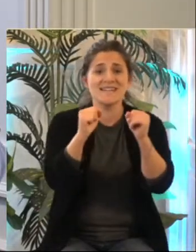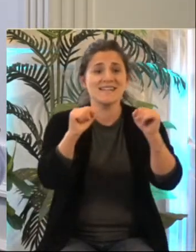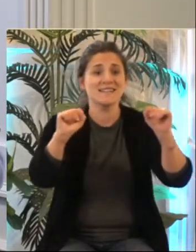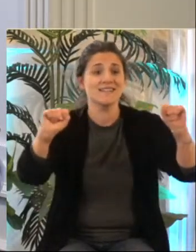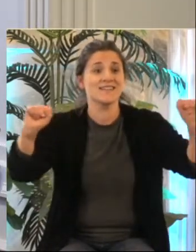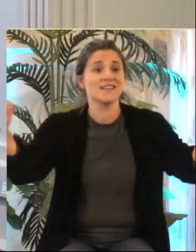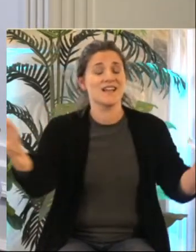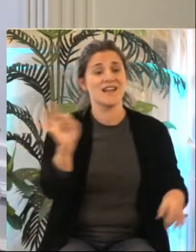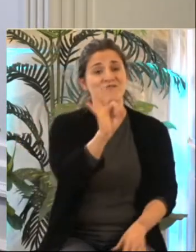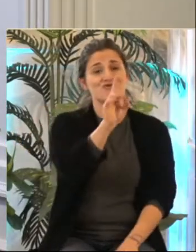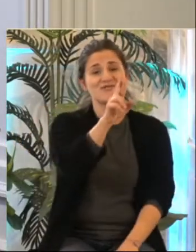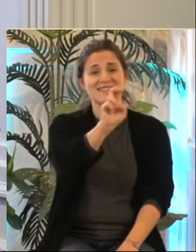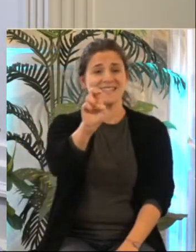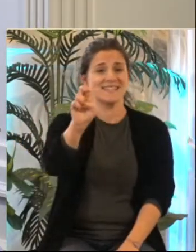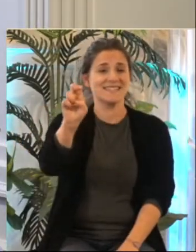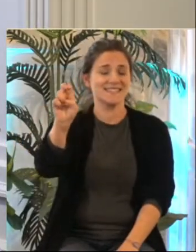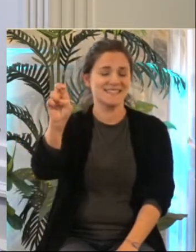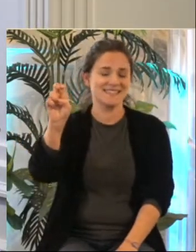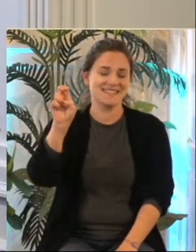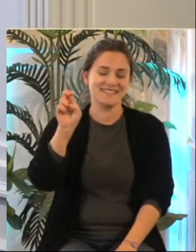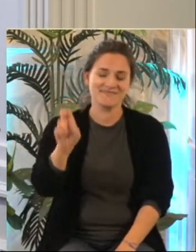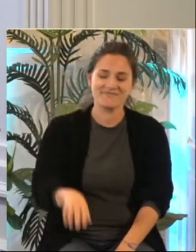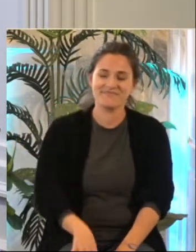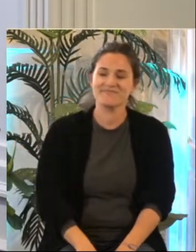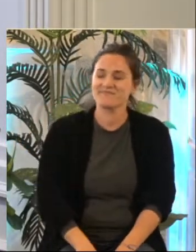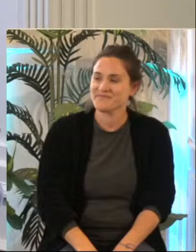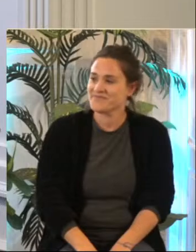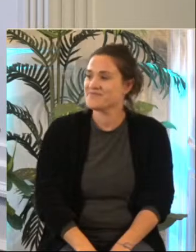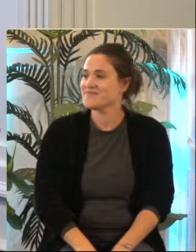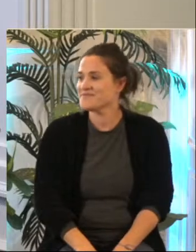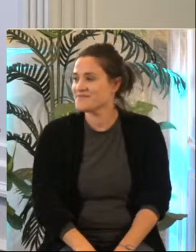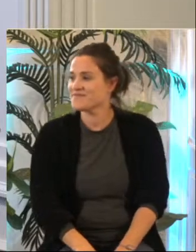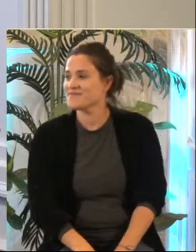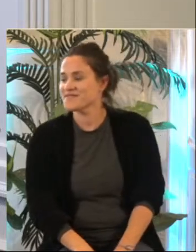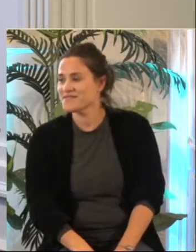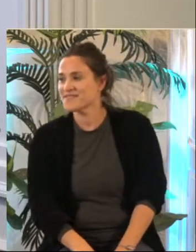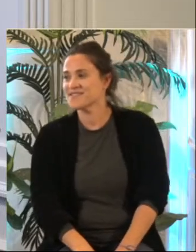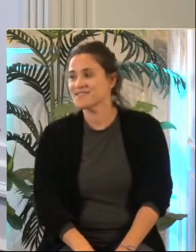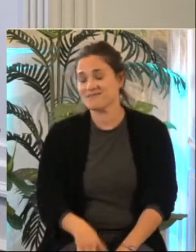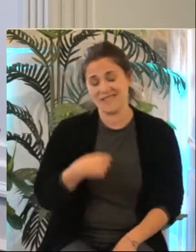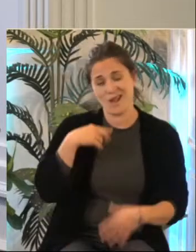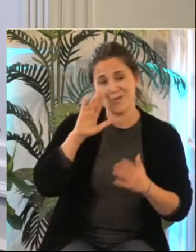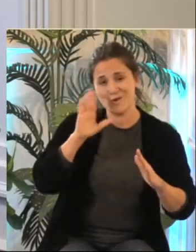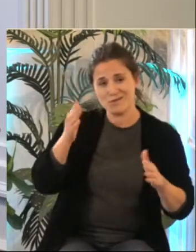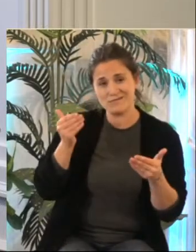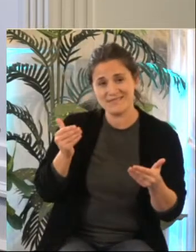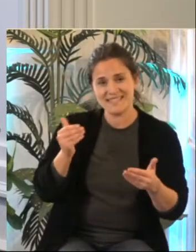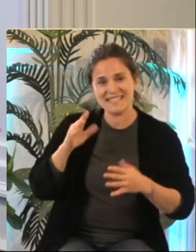sing, 'cause I know. I would sing